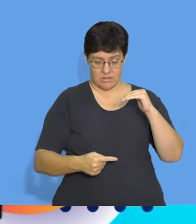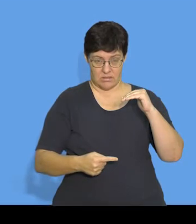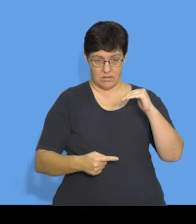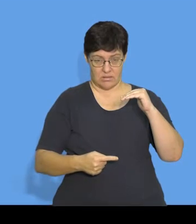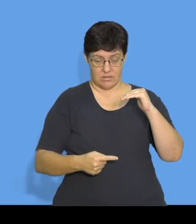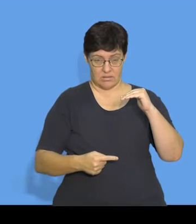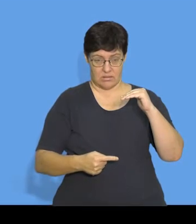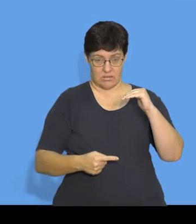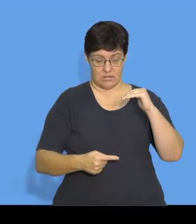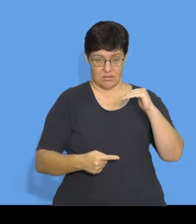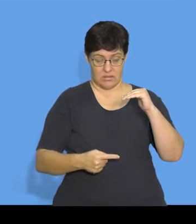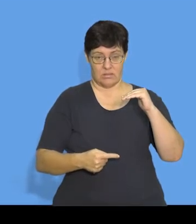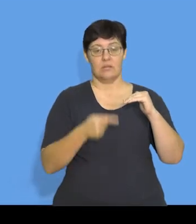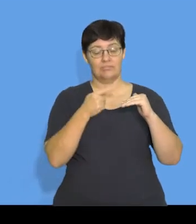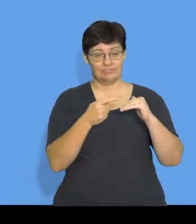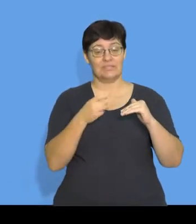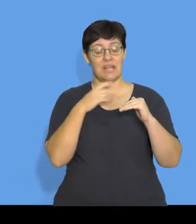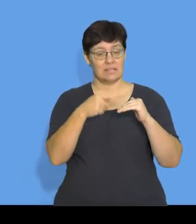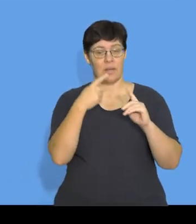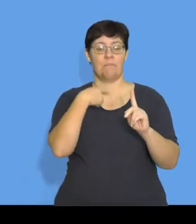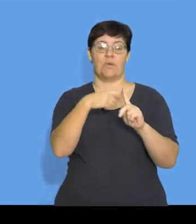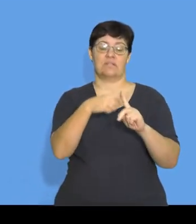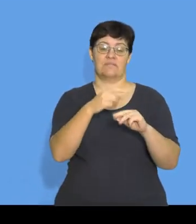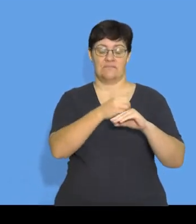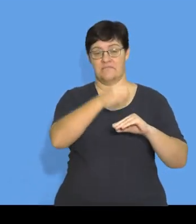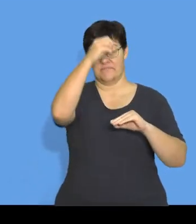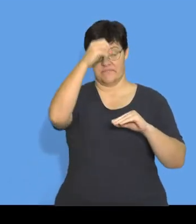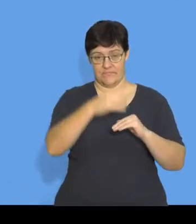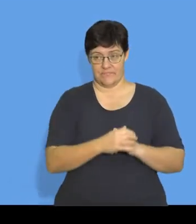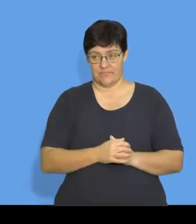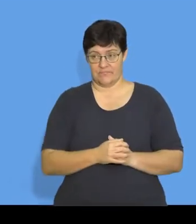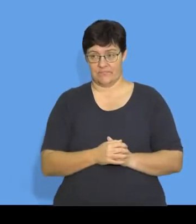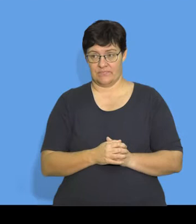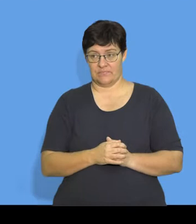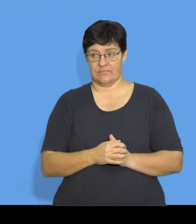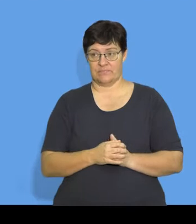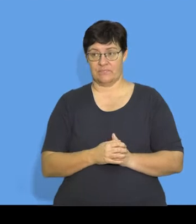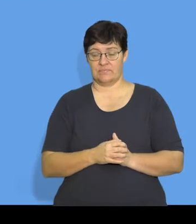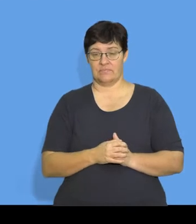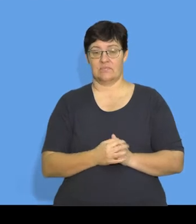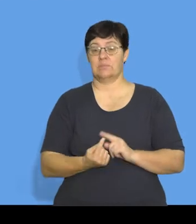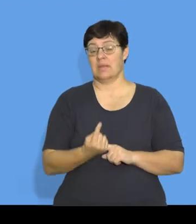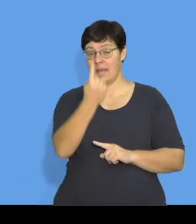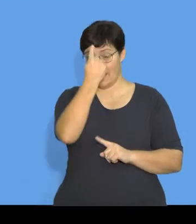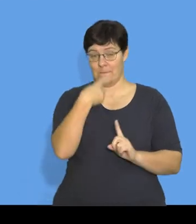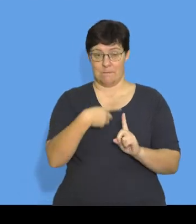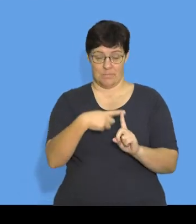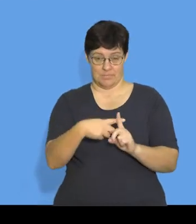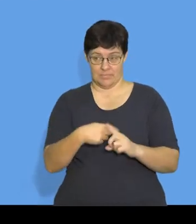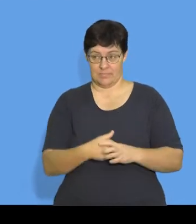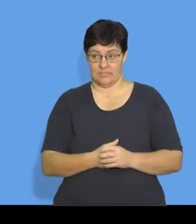below. That initial velocity is positive. That means up is